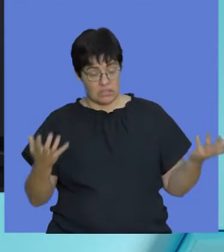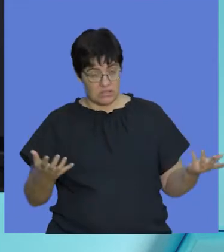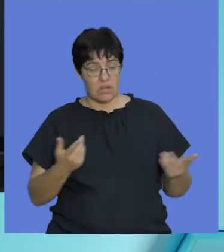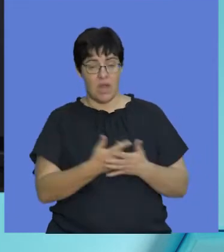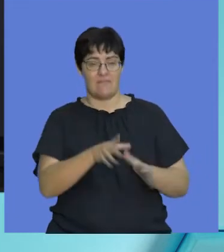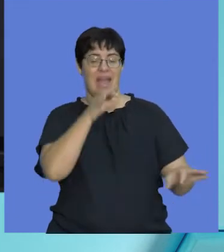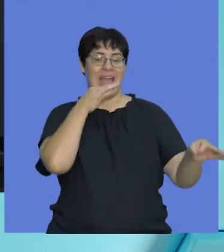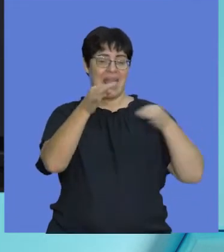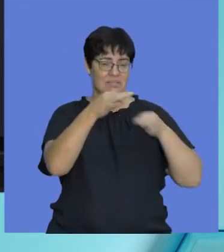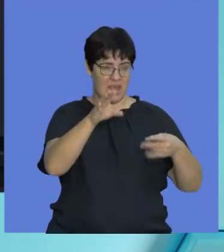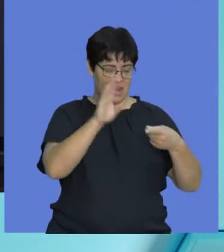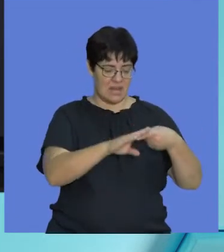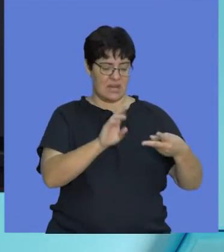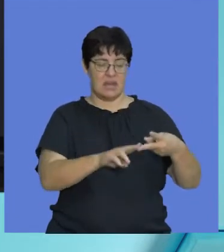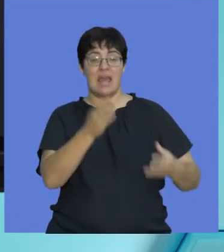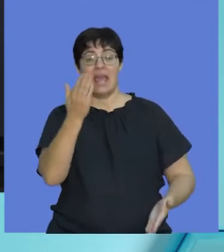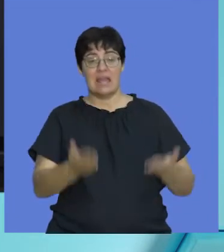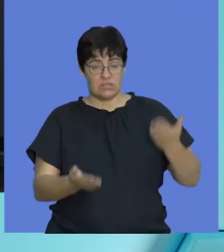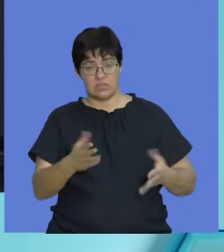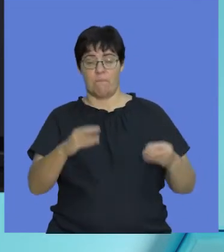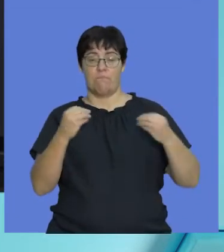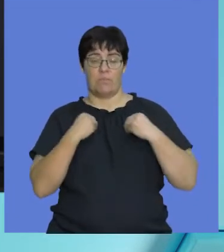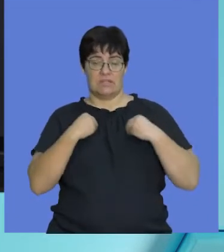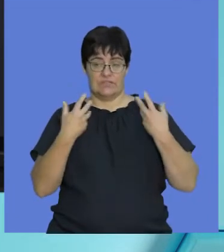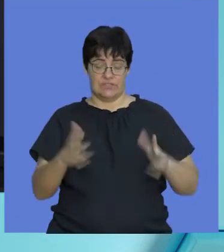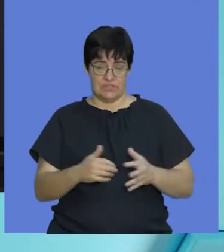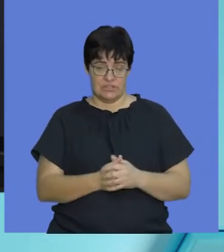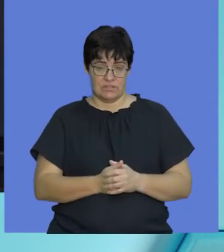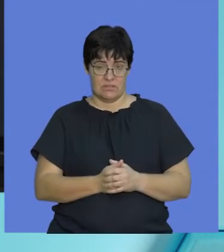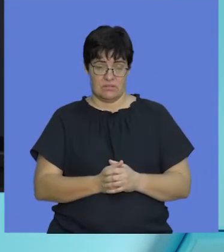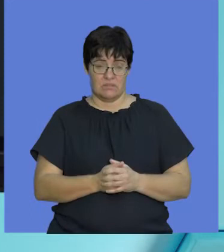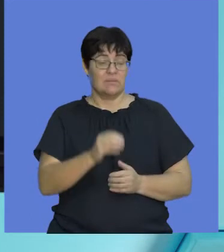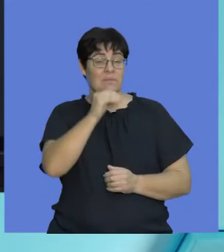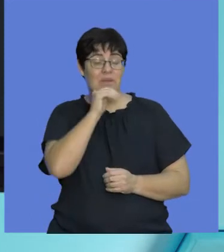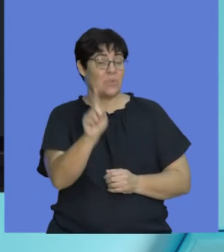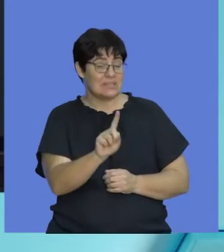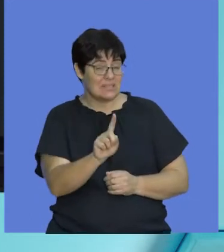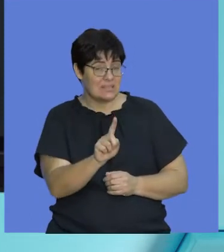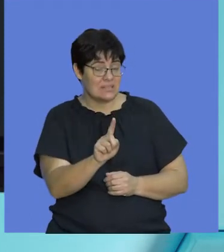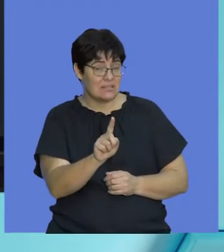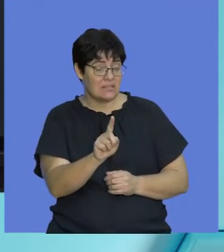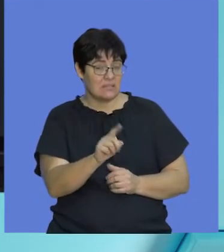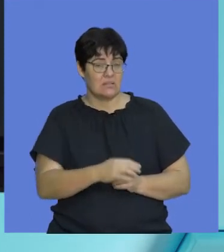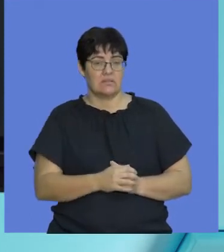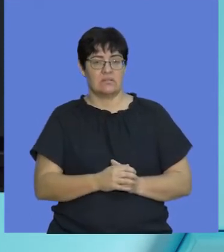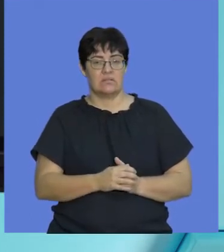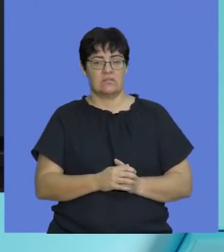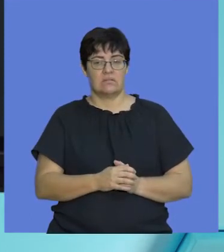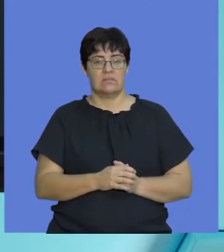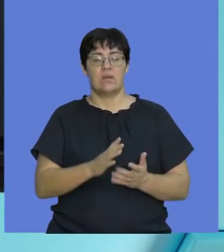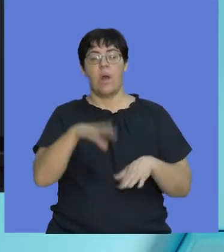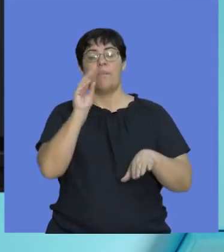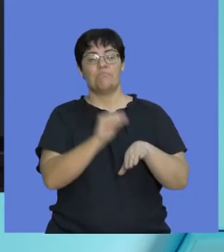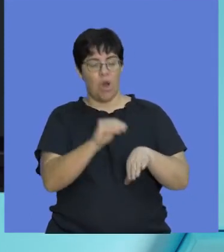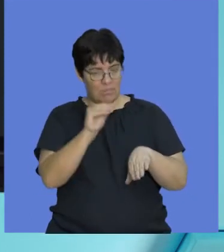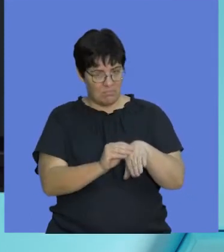lots again. So we went through the definition, the equation, and the properties. That means we need